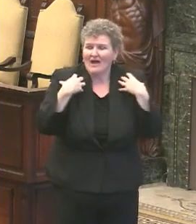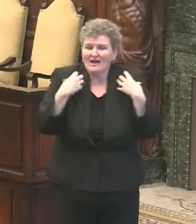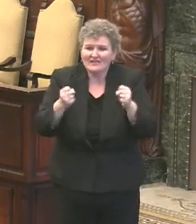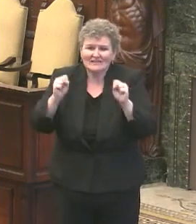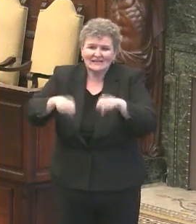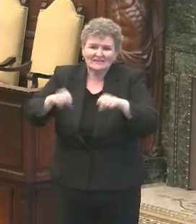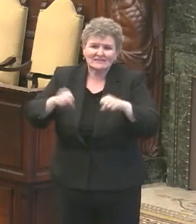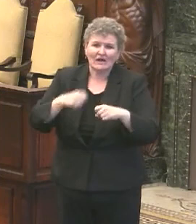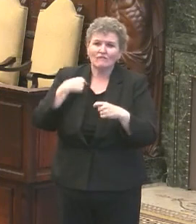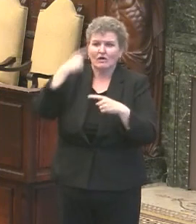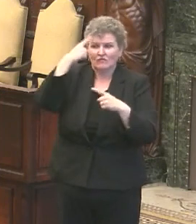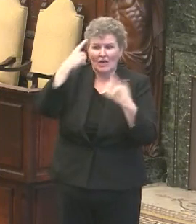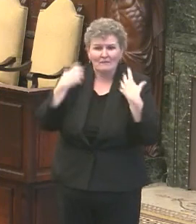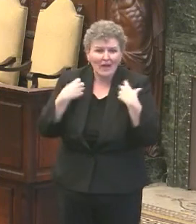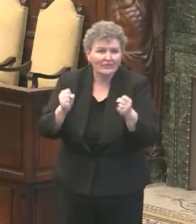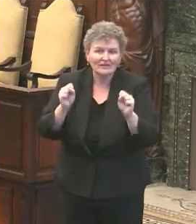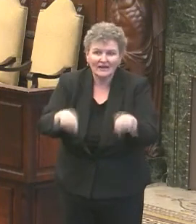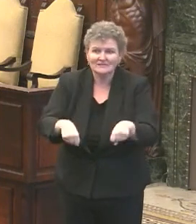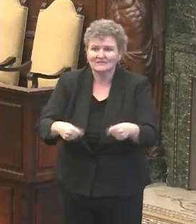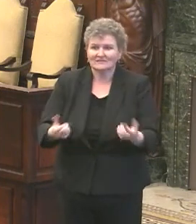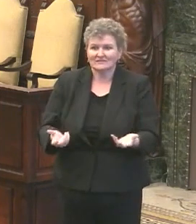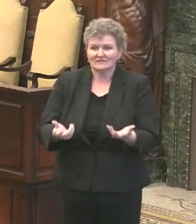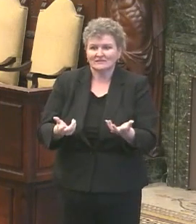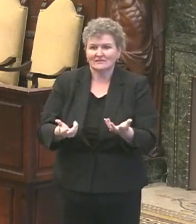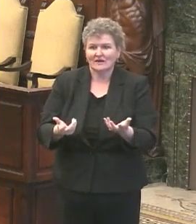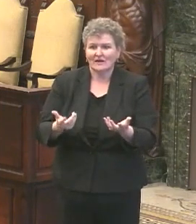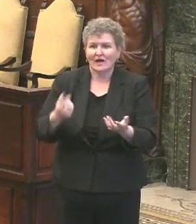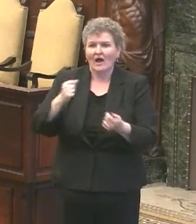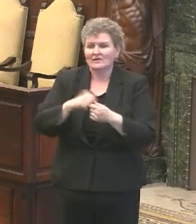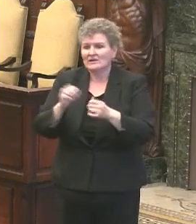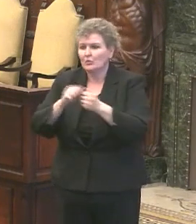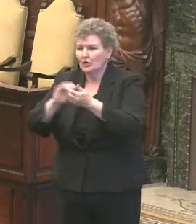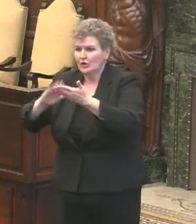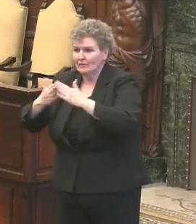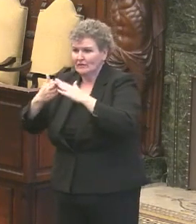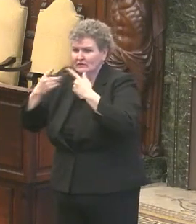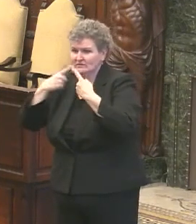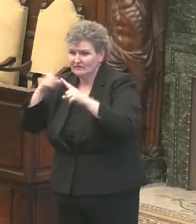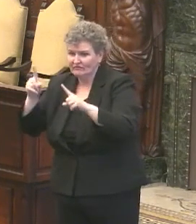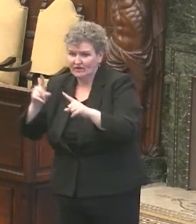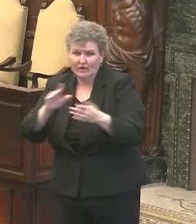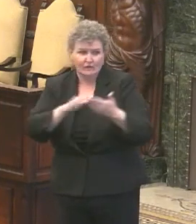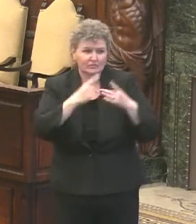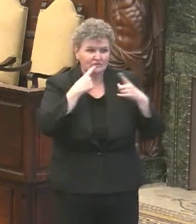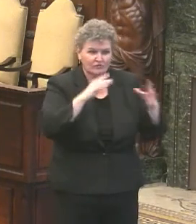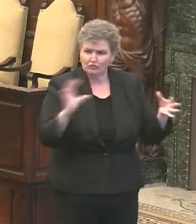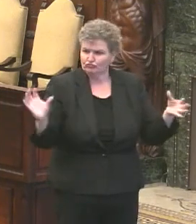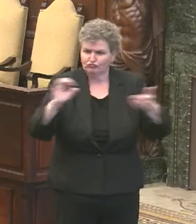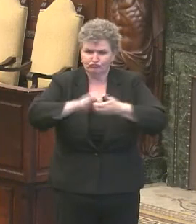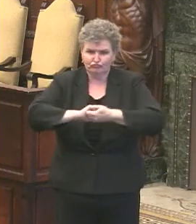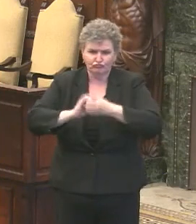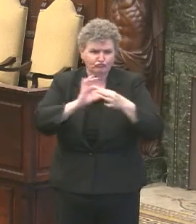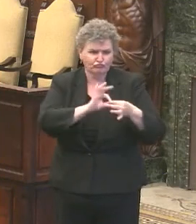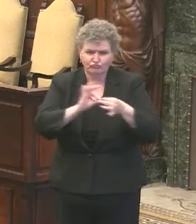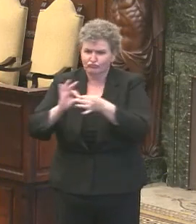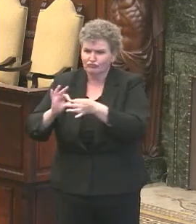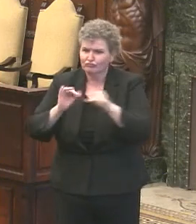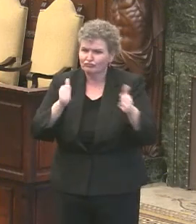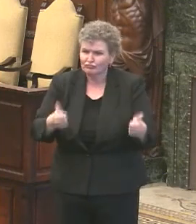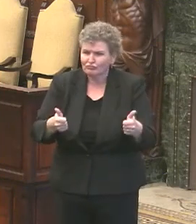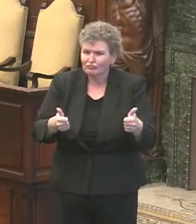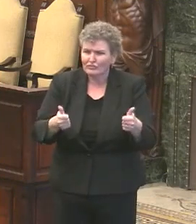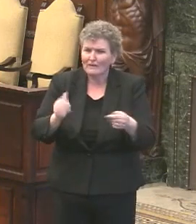the business success is tied to the city's success in combating the epidemic. If the epidemic continues to get worse, that's worse for